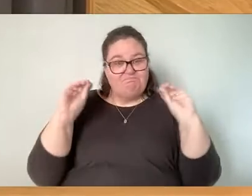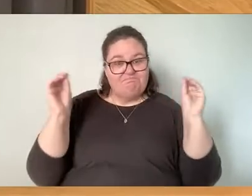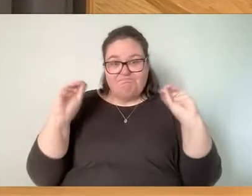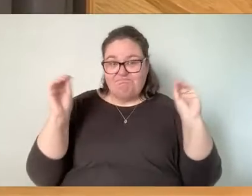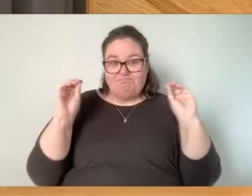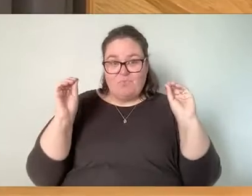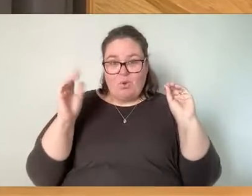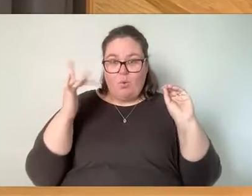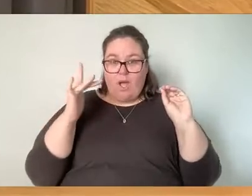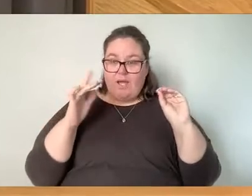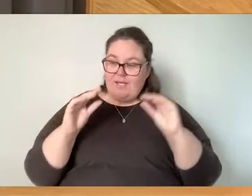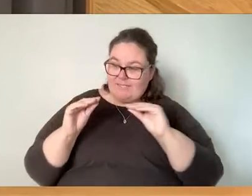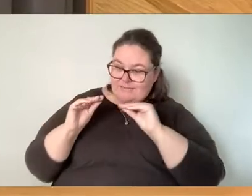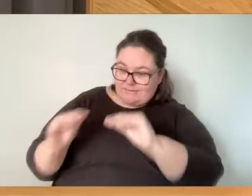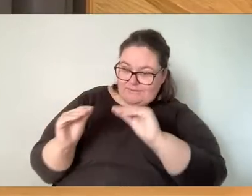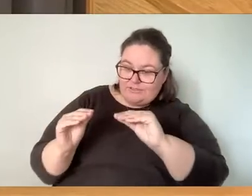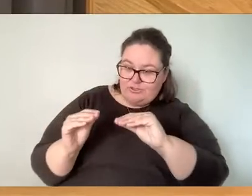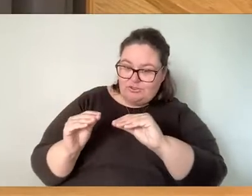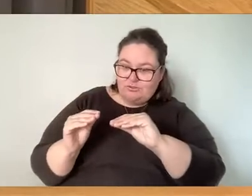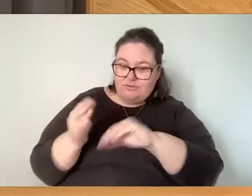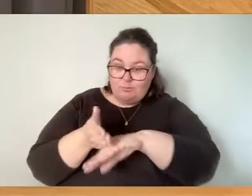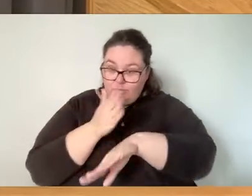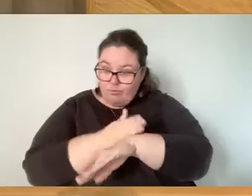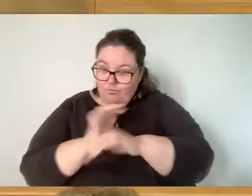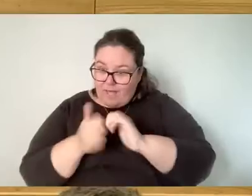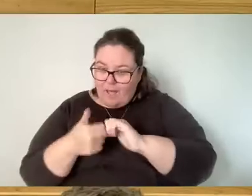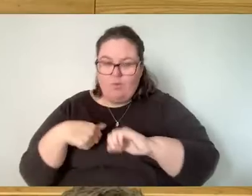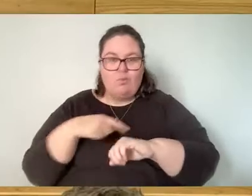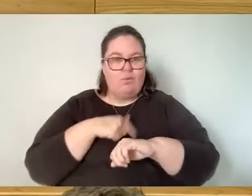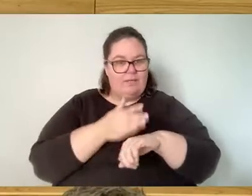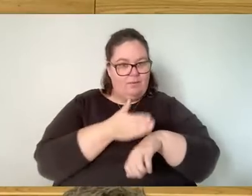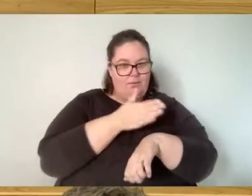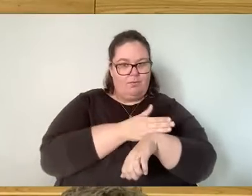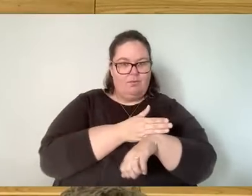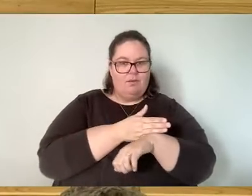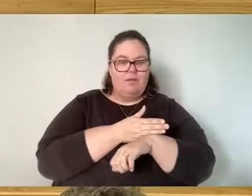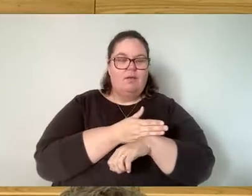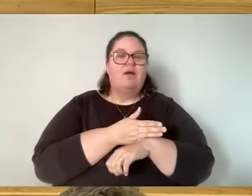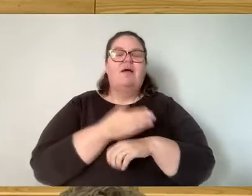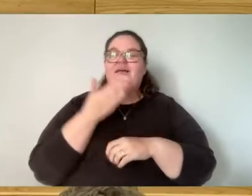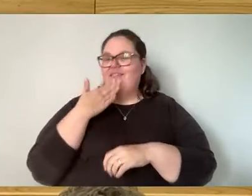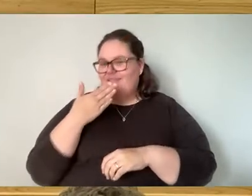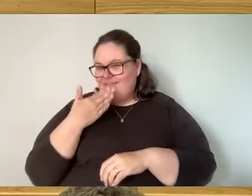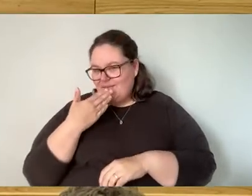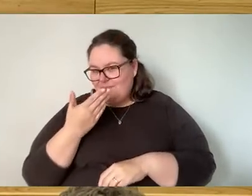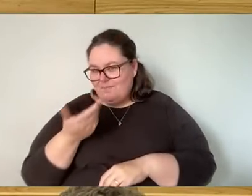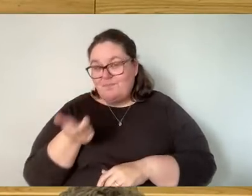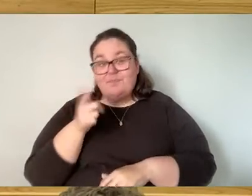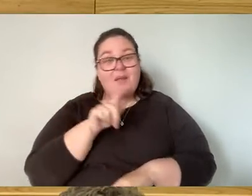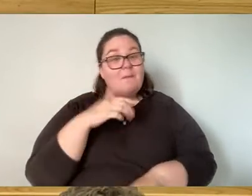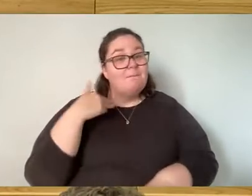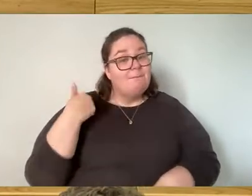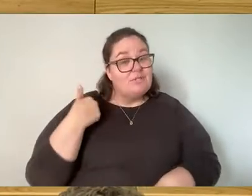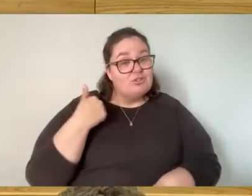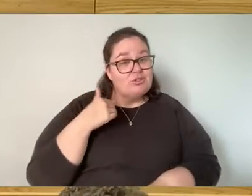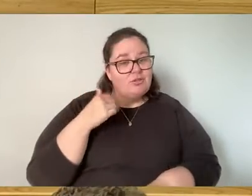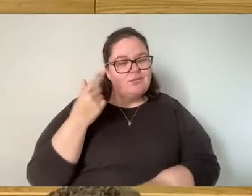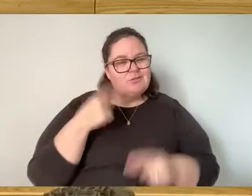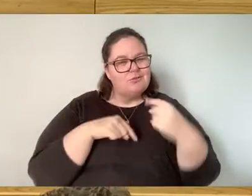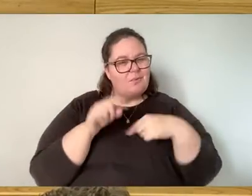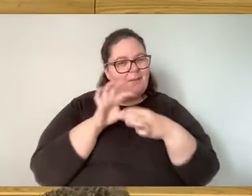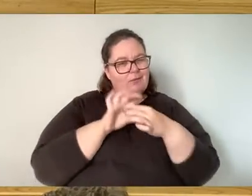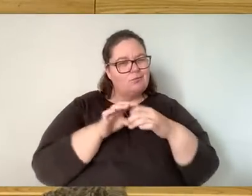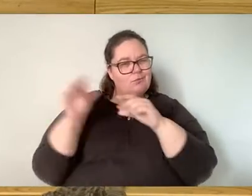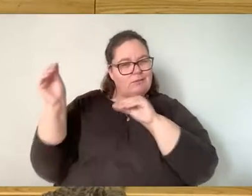hand with this work. Thank you. Minister, I have a question for you going back to immigration. I know